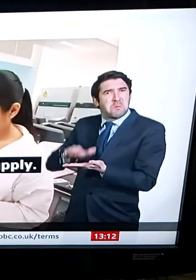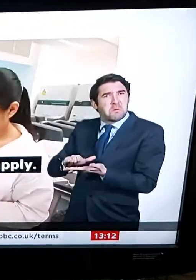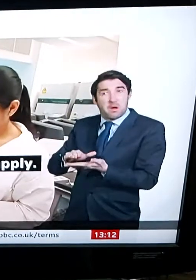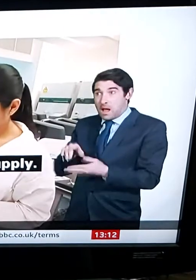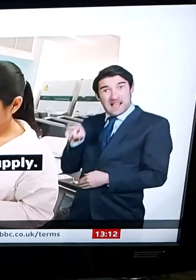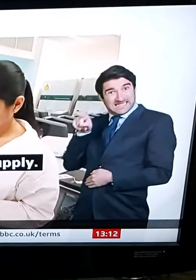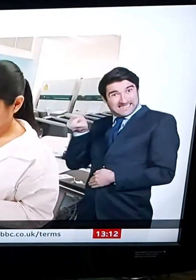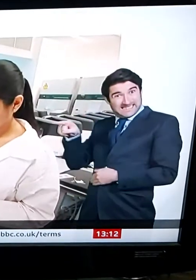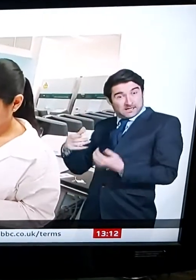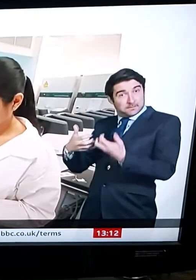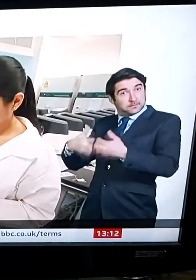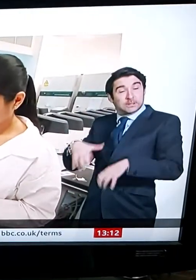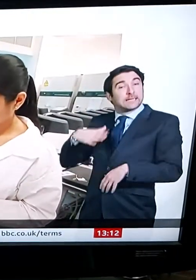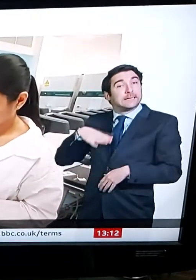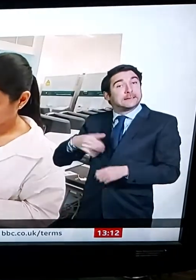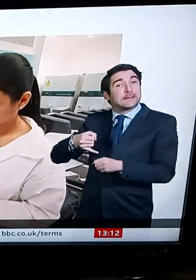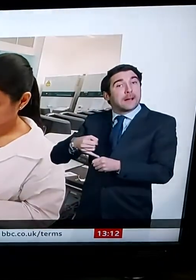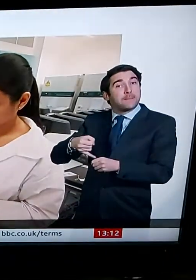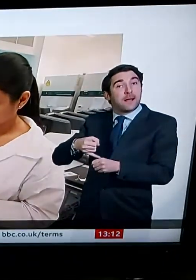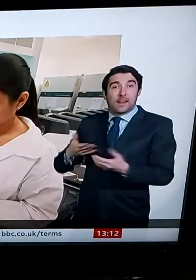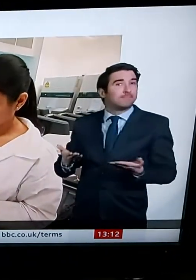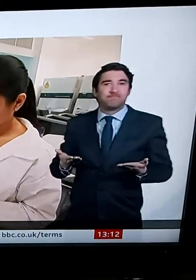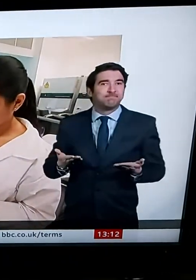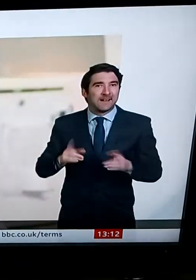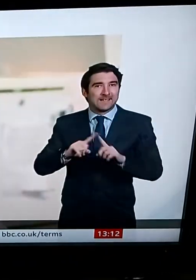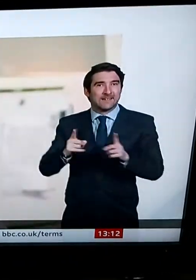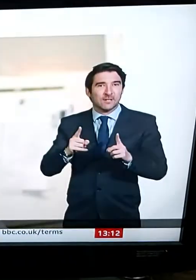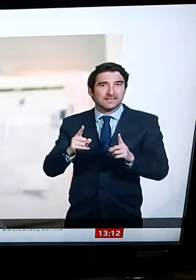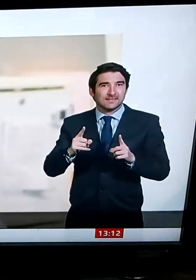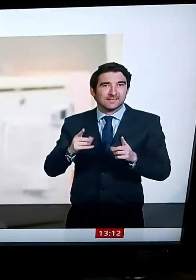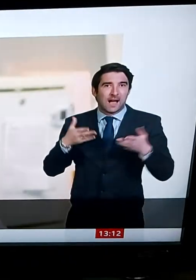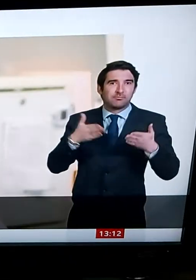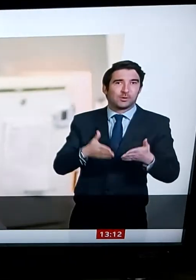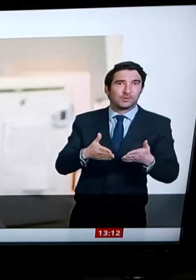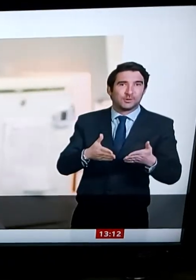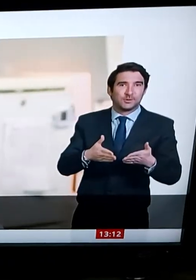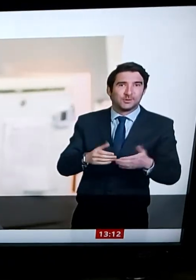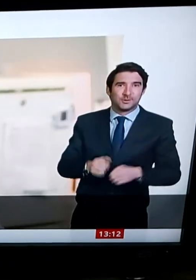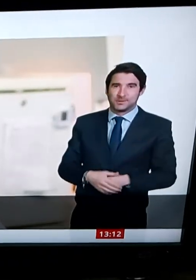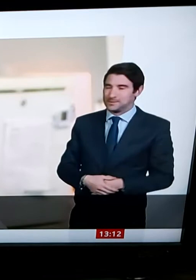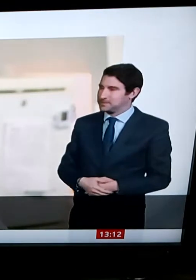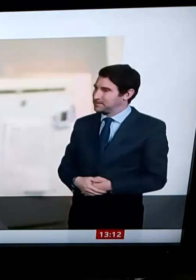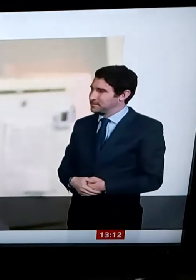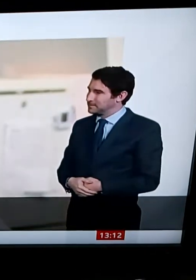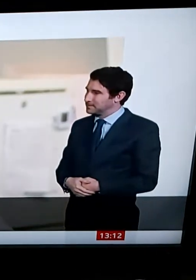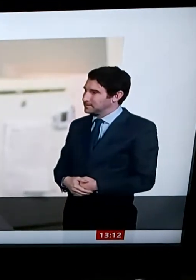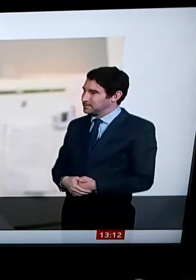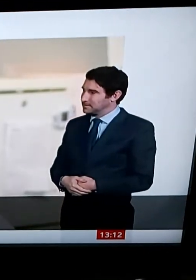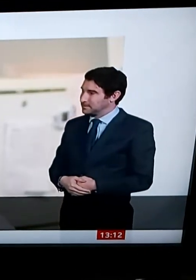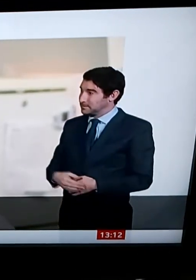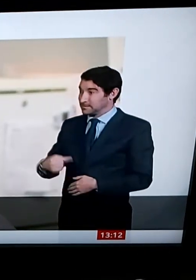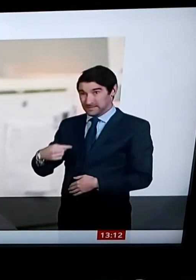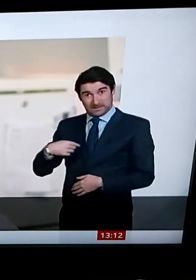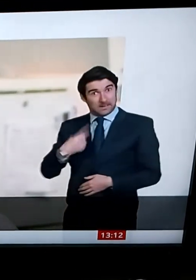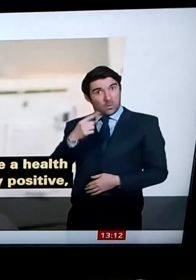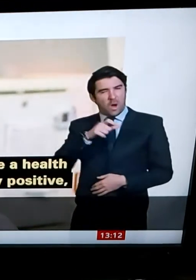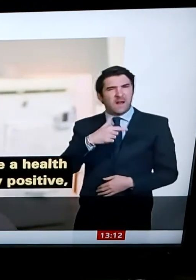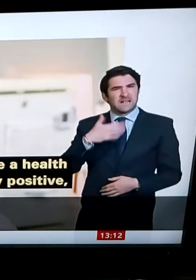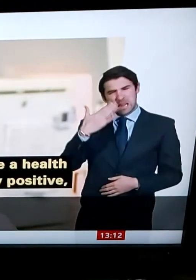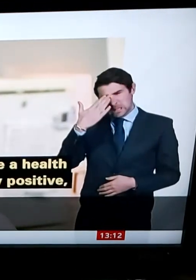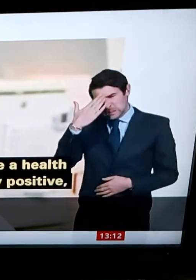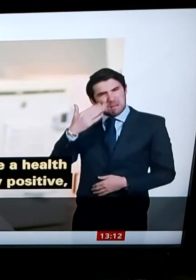use. Neha has been training staff at Addenbrookes. We were able to diagnose a healthcare worker who's actually positive. So yeah, it's just been